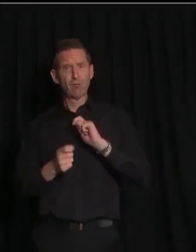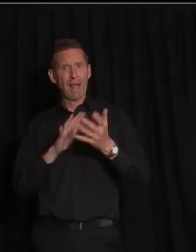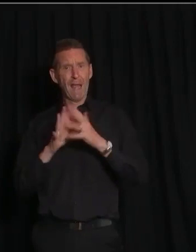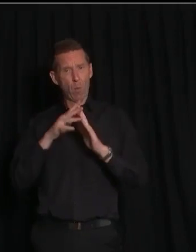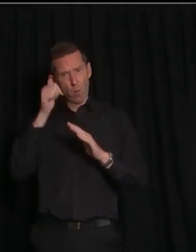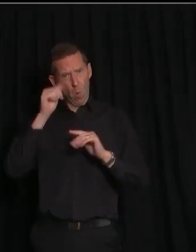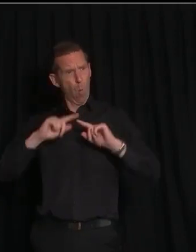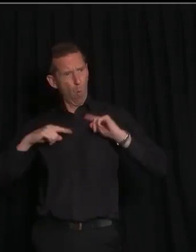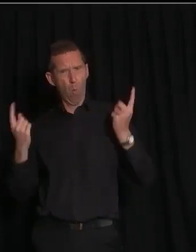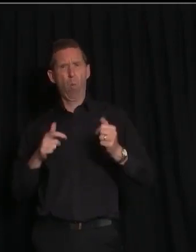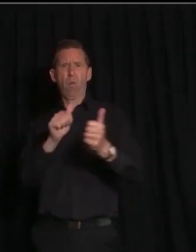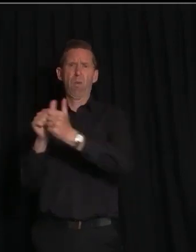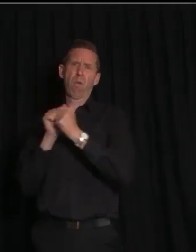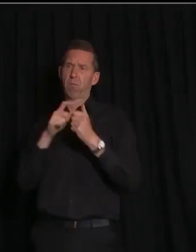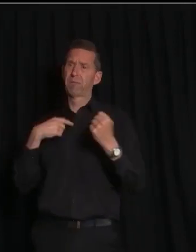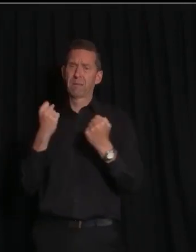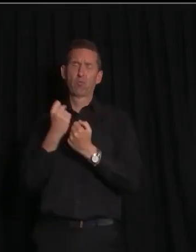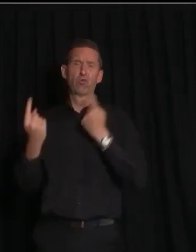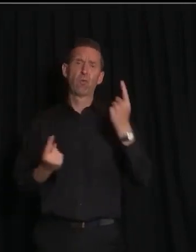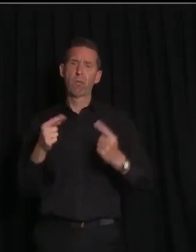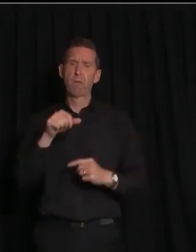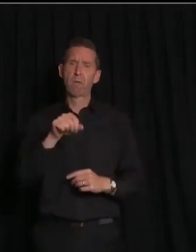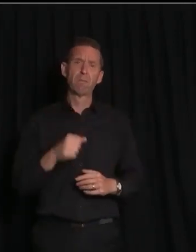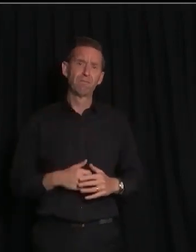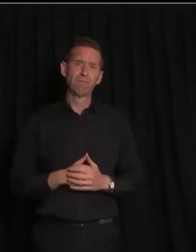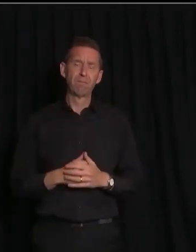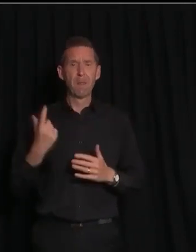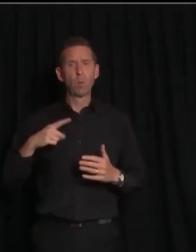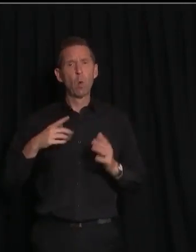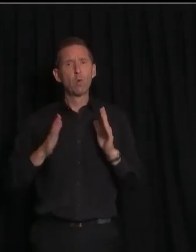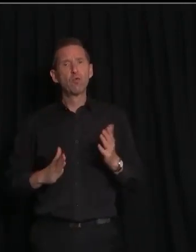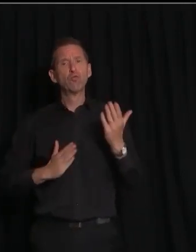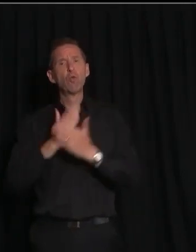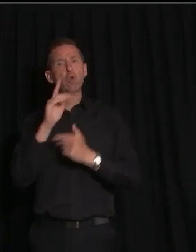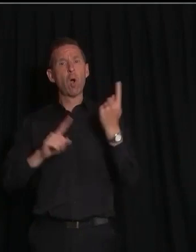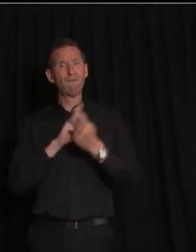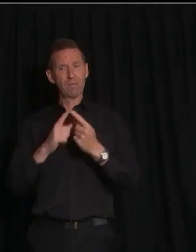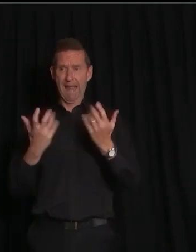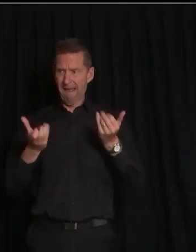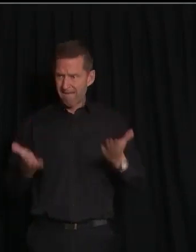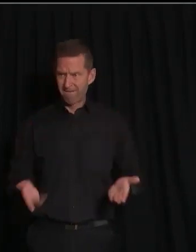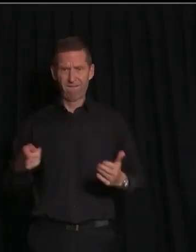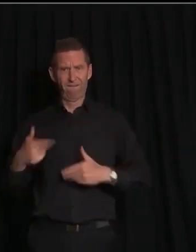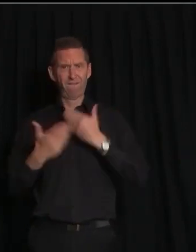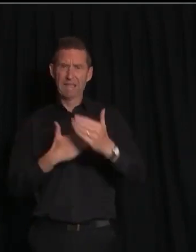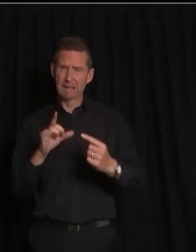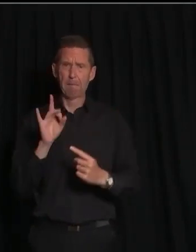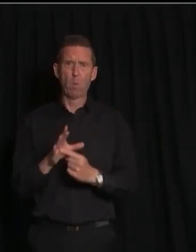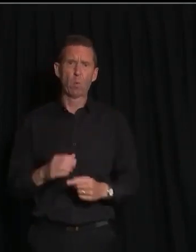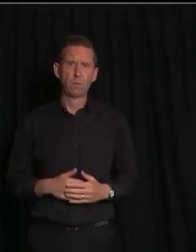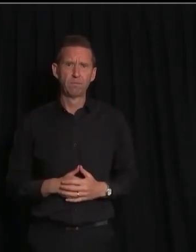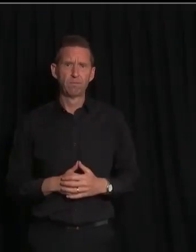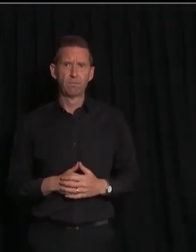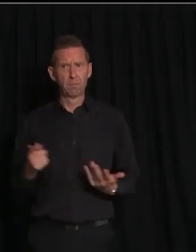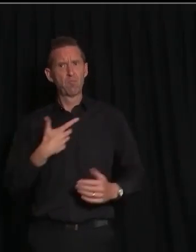all here collectively supporting you, which is why the Human Rights Conference exists and why we do what we're doing. So be